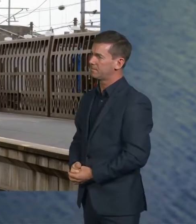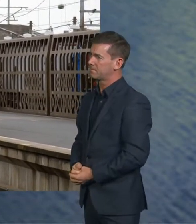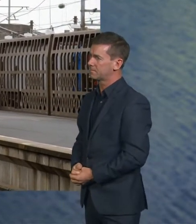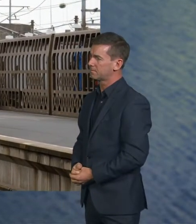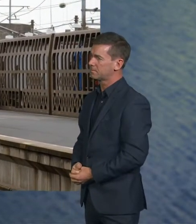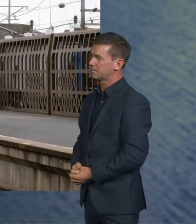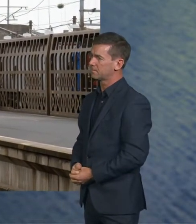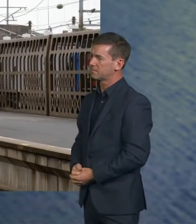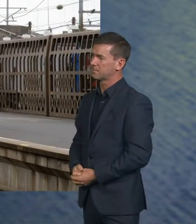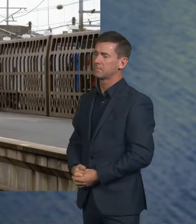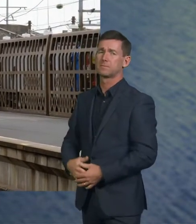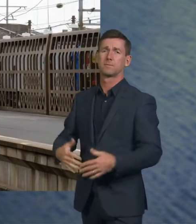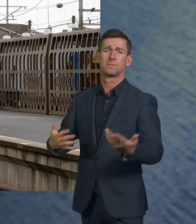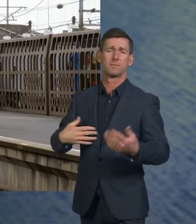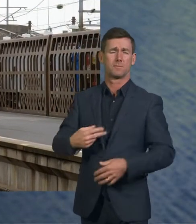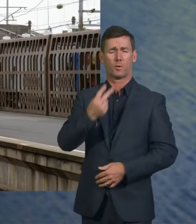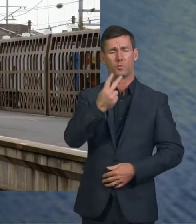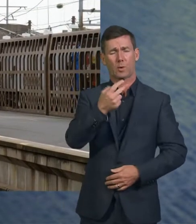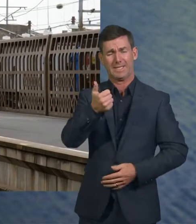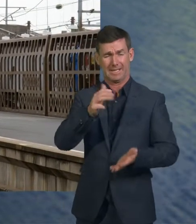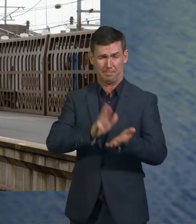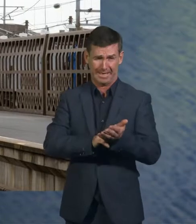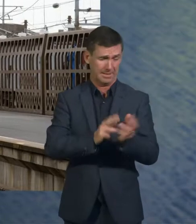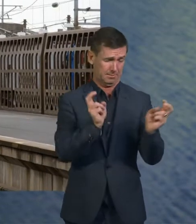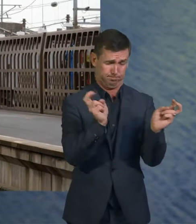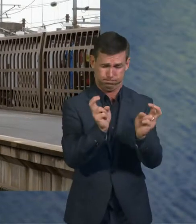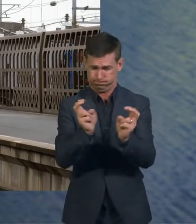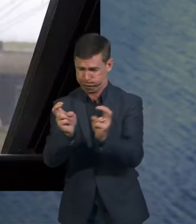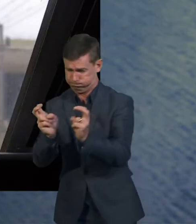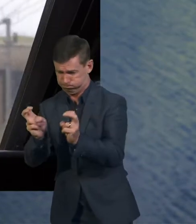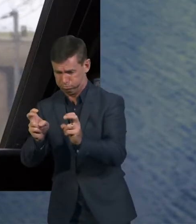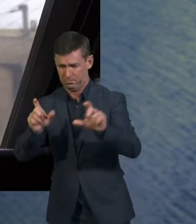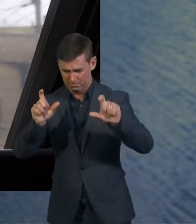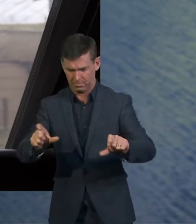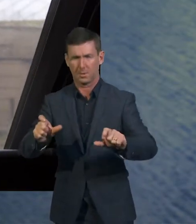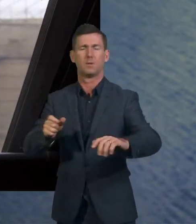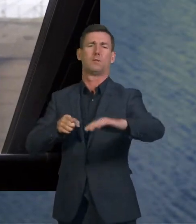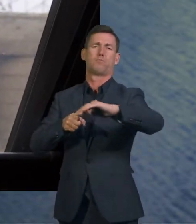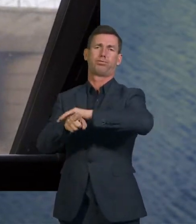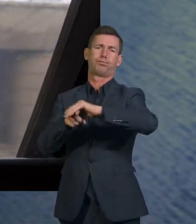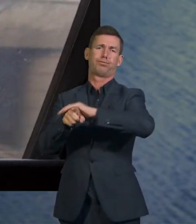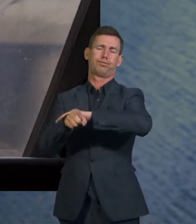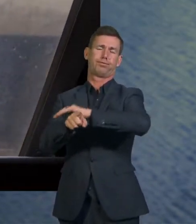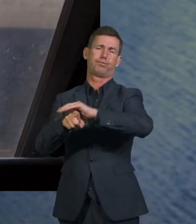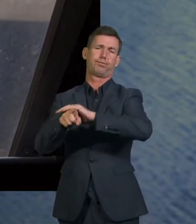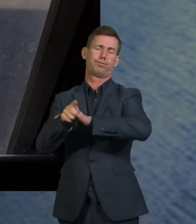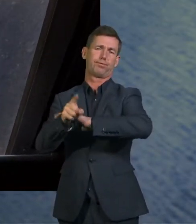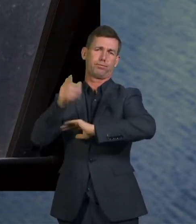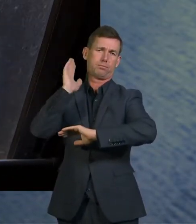After 26 chock-a-block minutes, the shuttle sets off into the North Tunnel on its 35-minute journey to